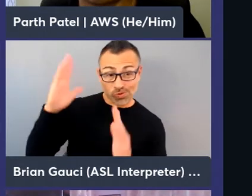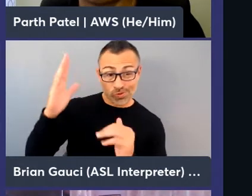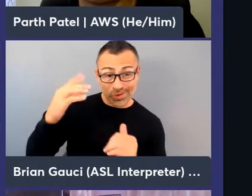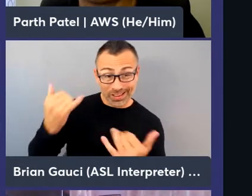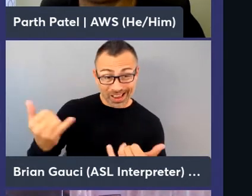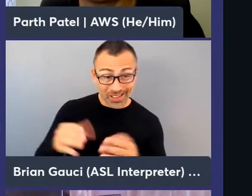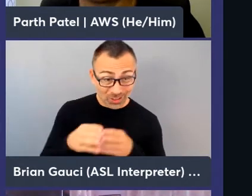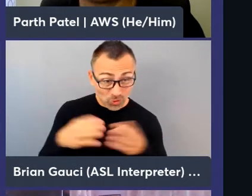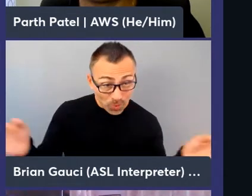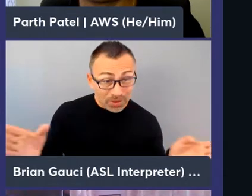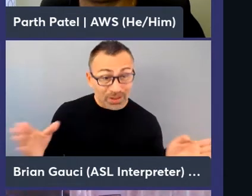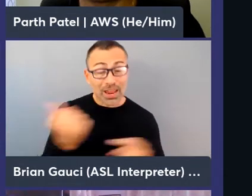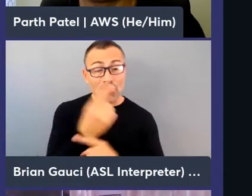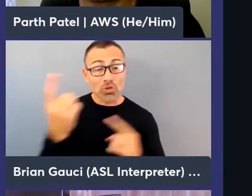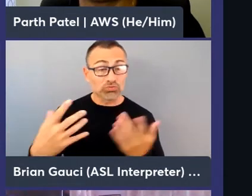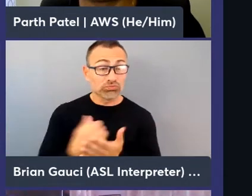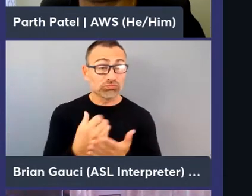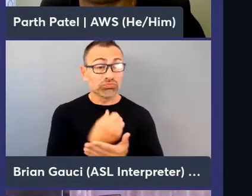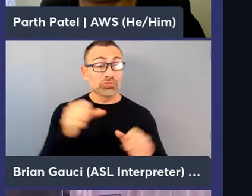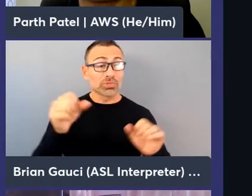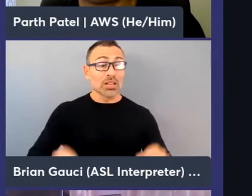planet. That's awesome.